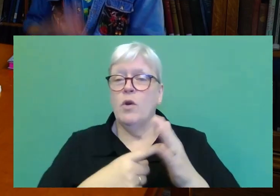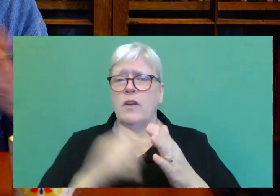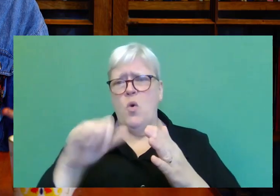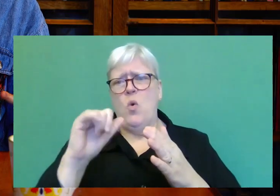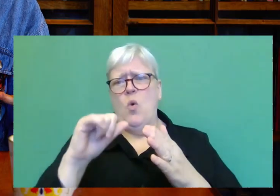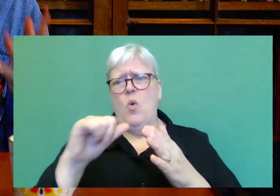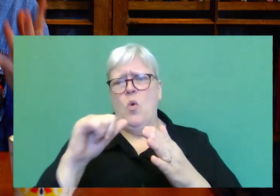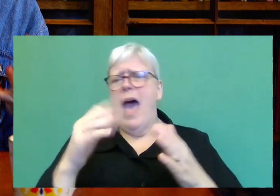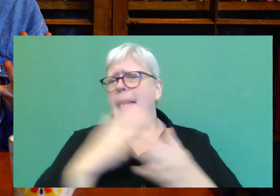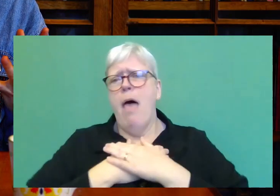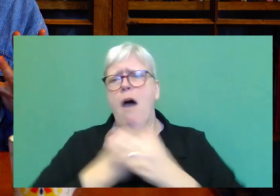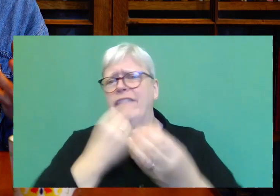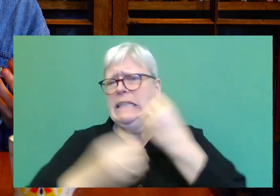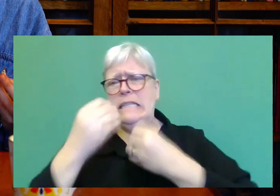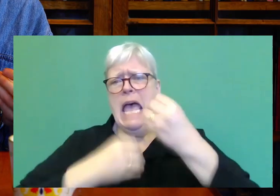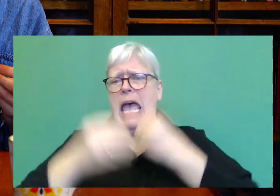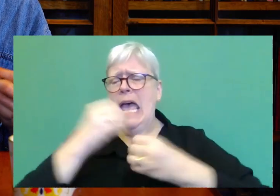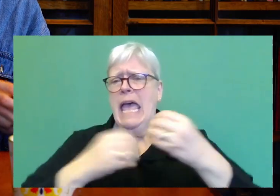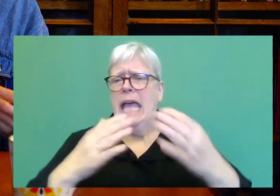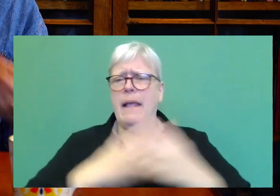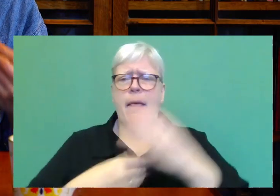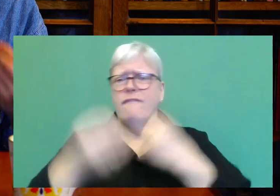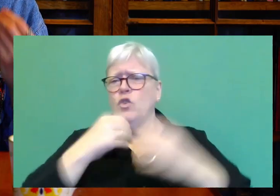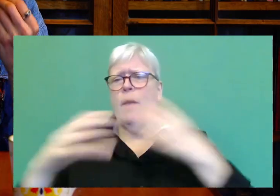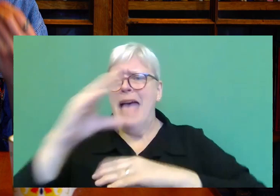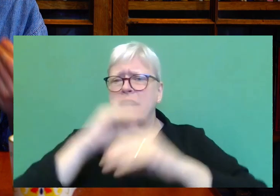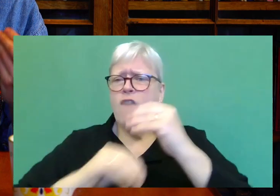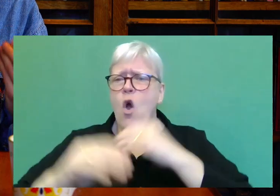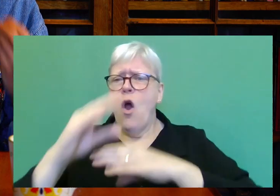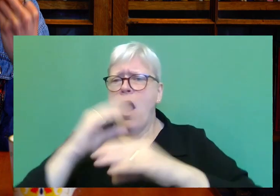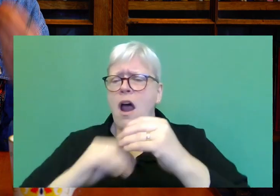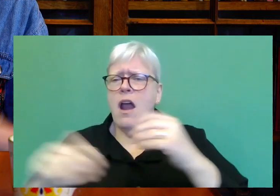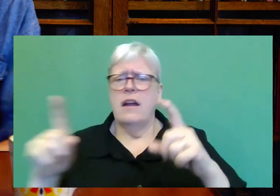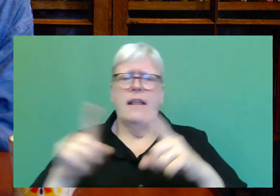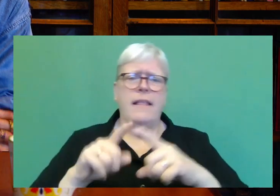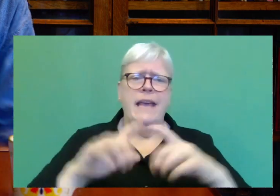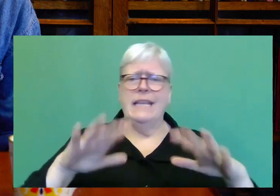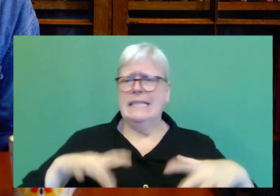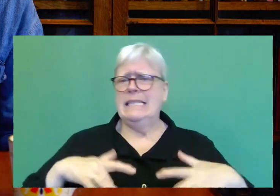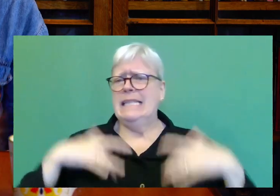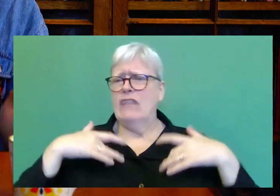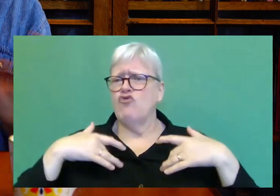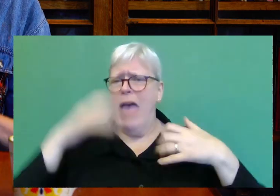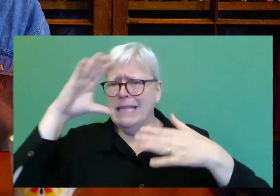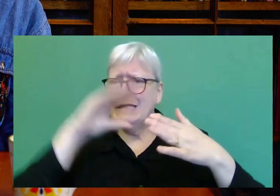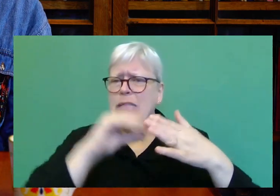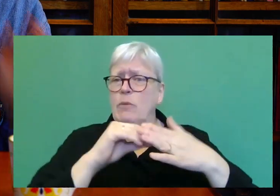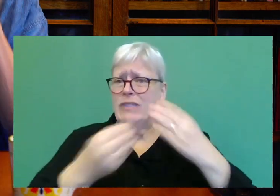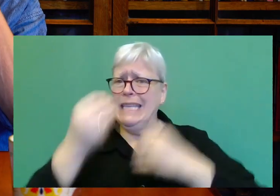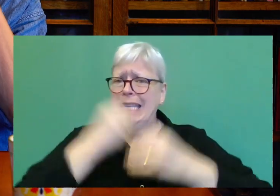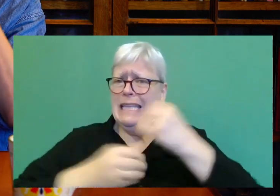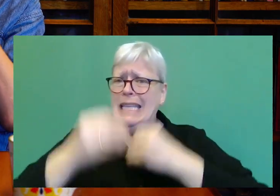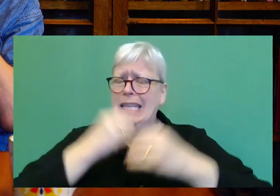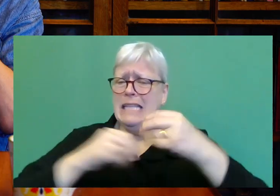and I love food metaphors. There's so much like sensory experience in a meal. So there's a lot